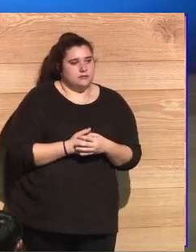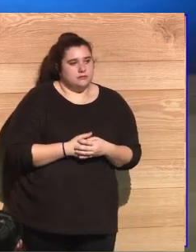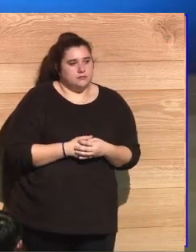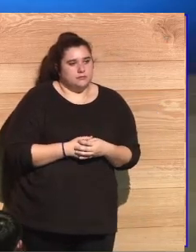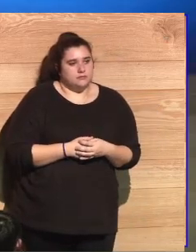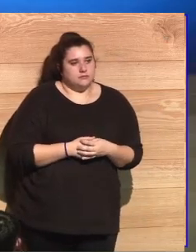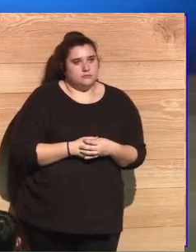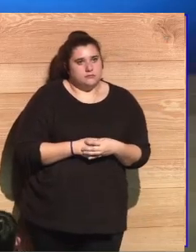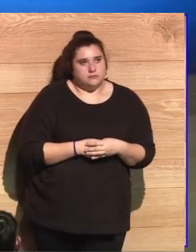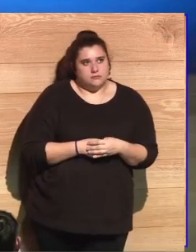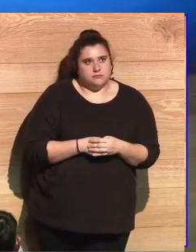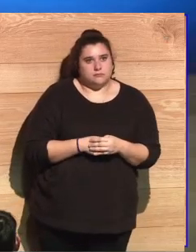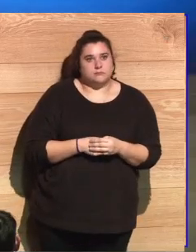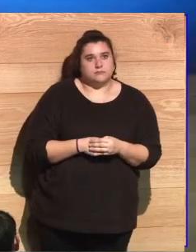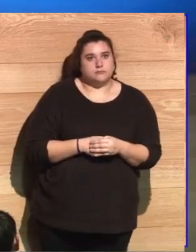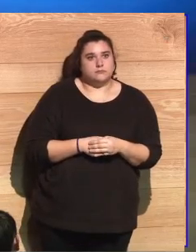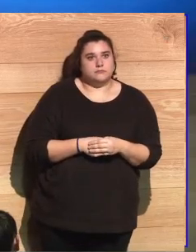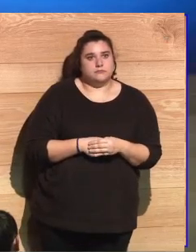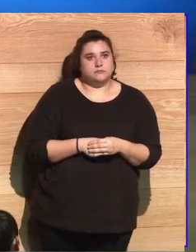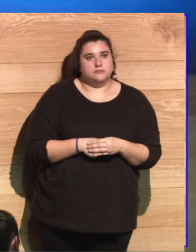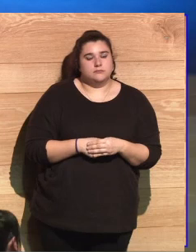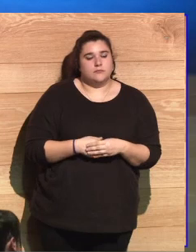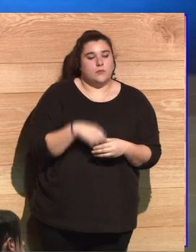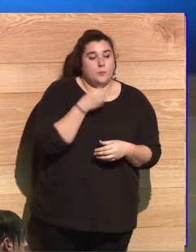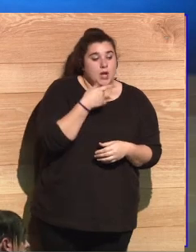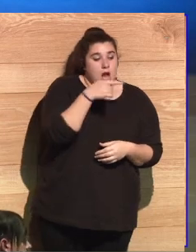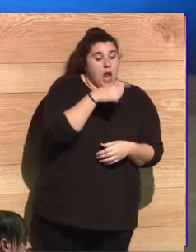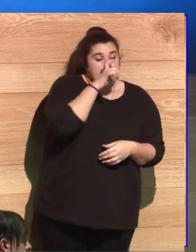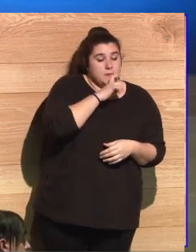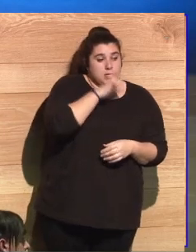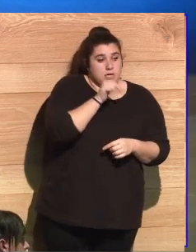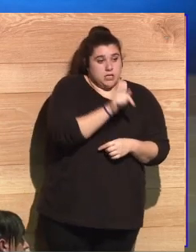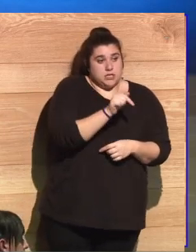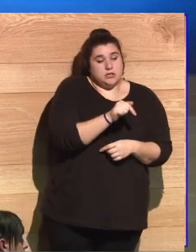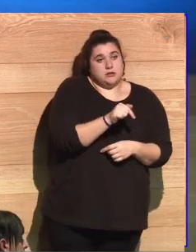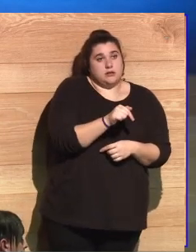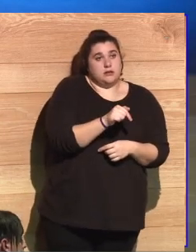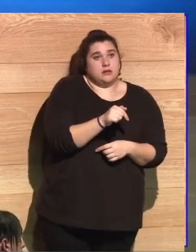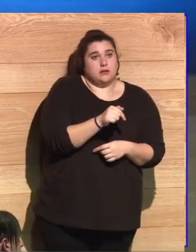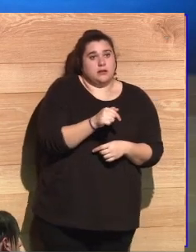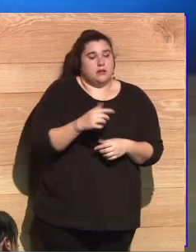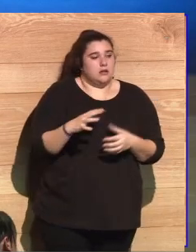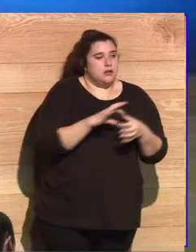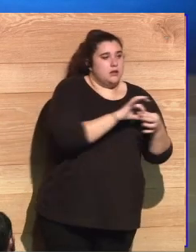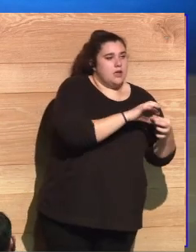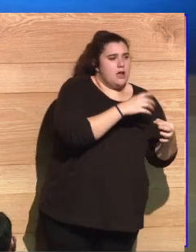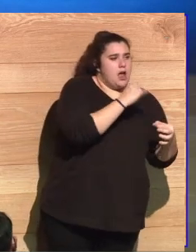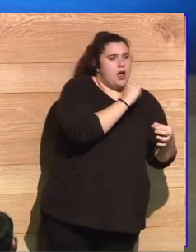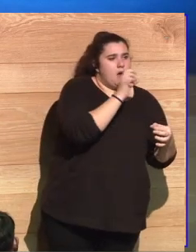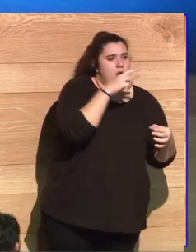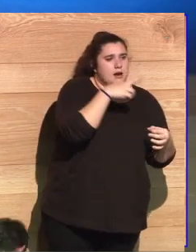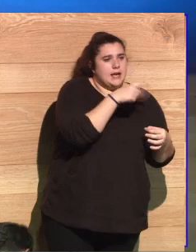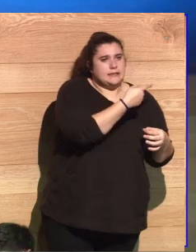the memoir doesn't really have much to do with George Orwell. I only read his